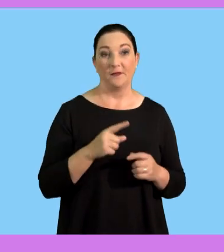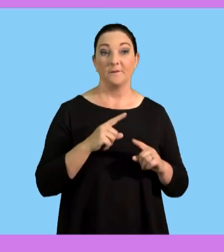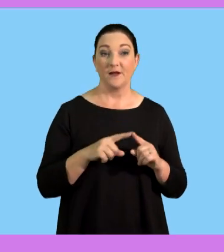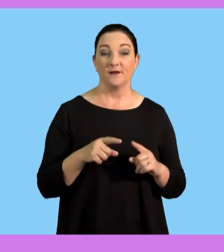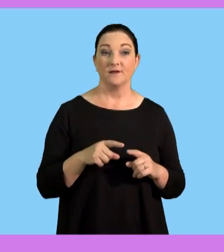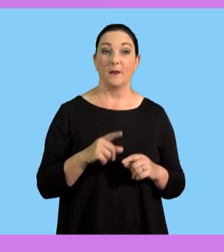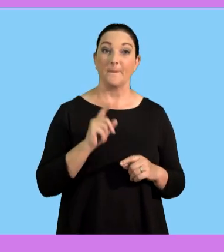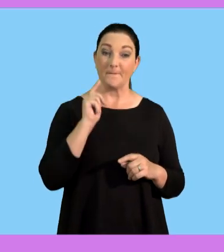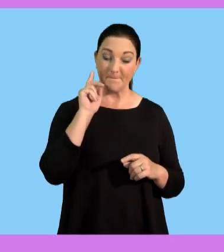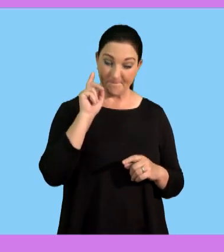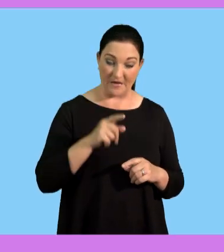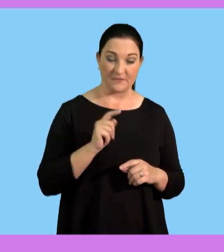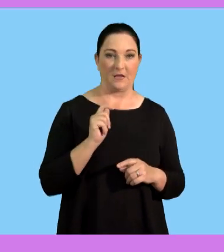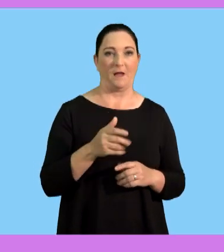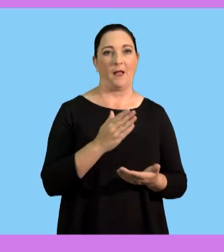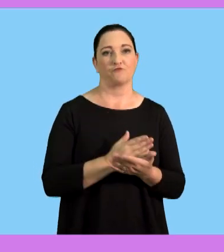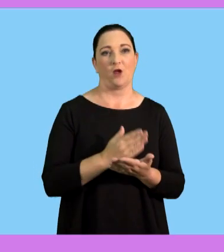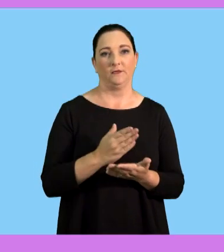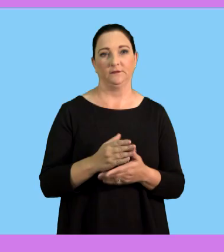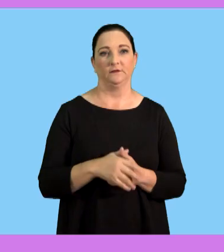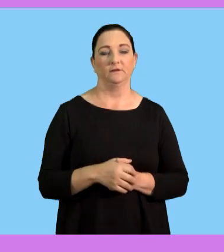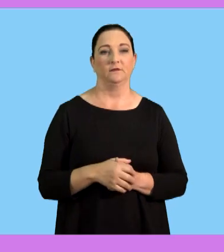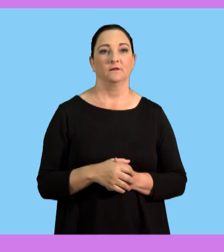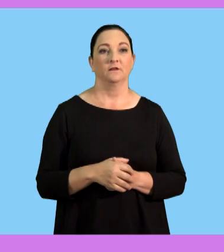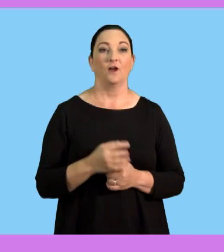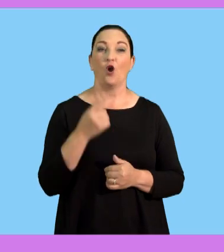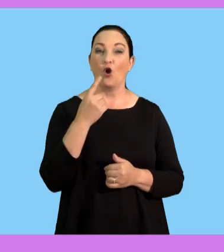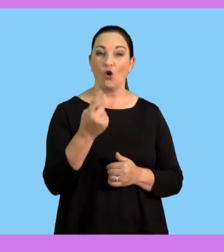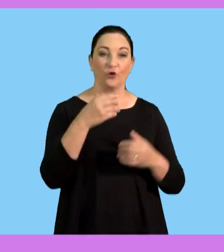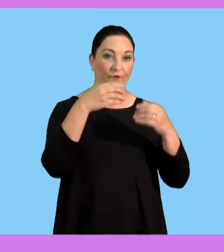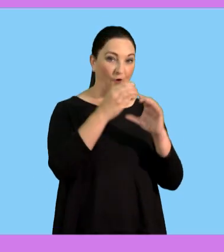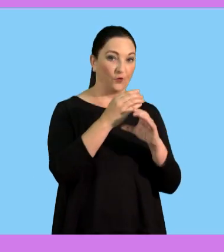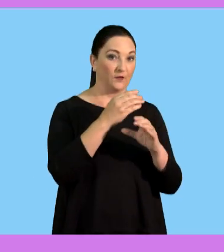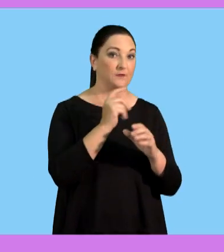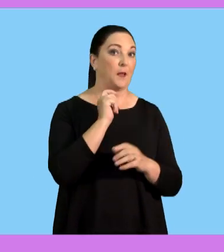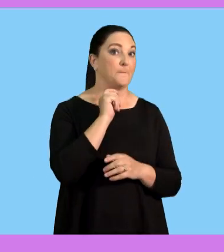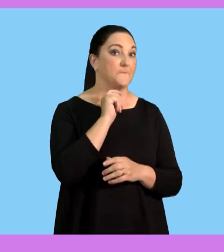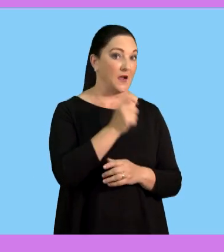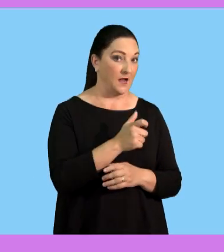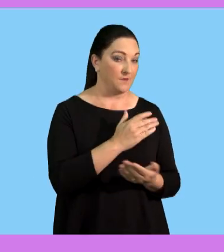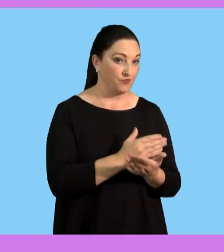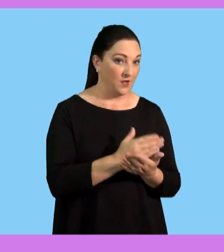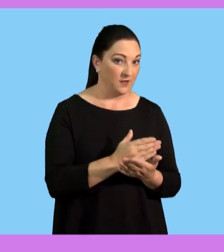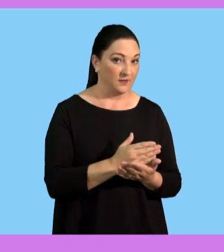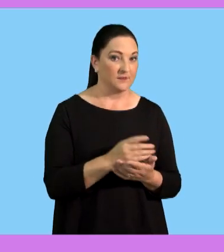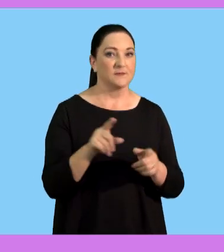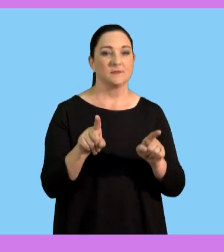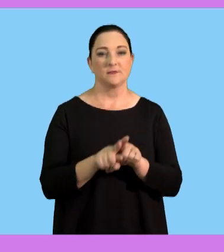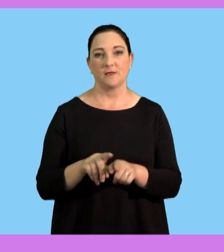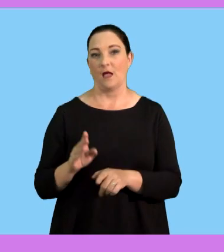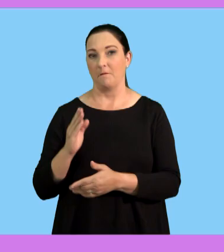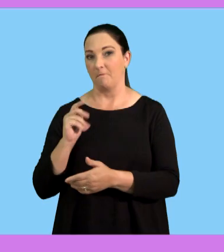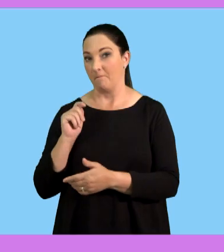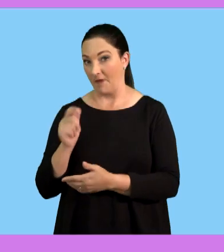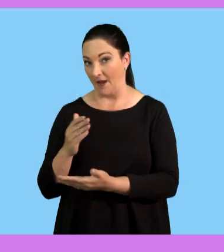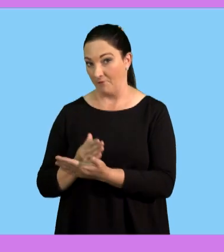but we know that that person must be buying bread, right? So buy bread here. Also